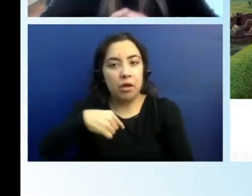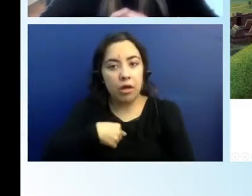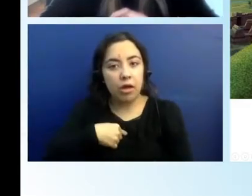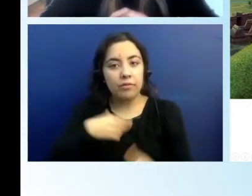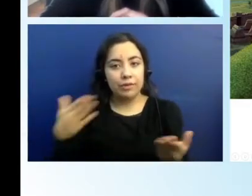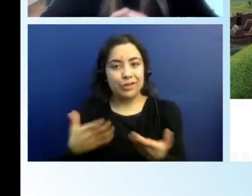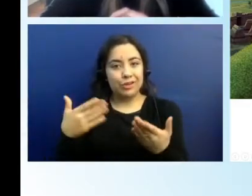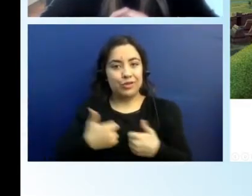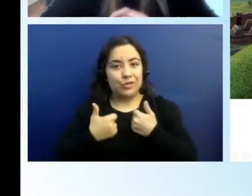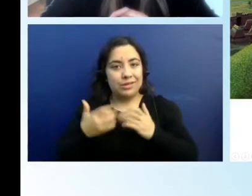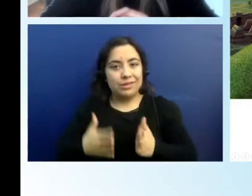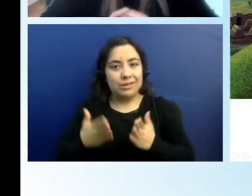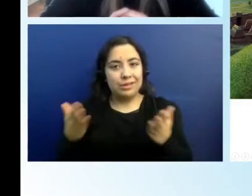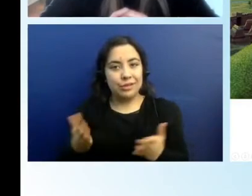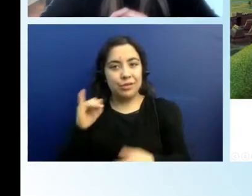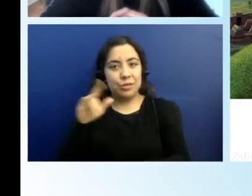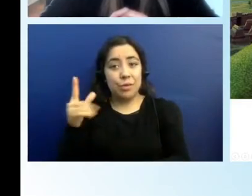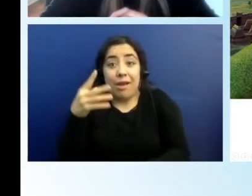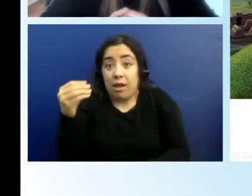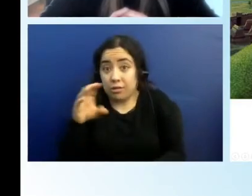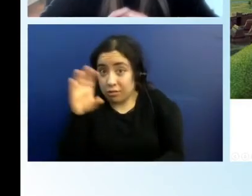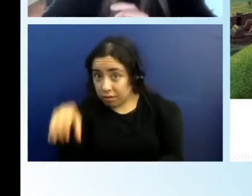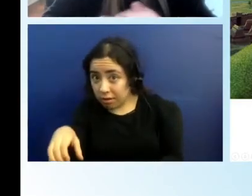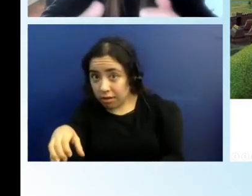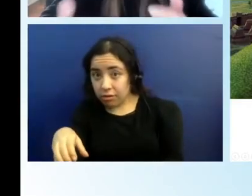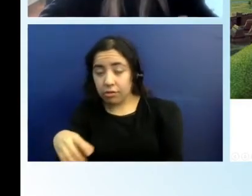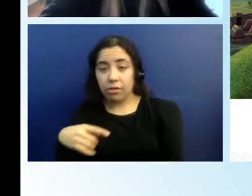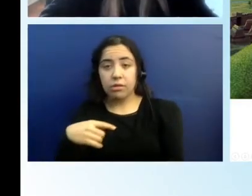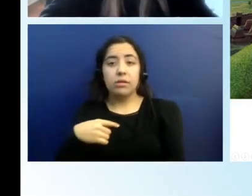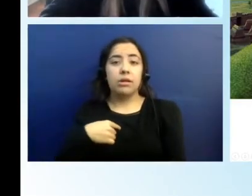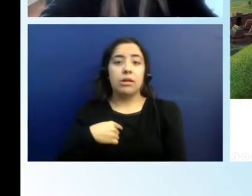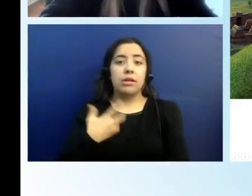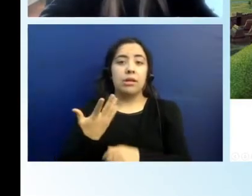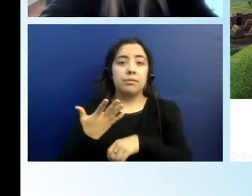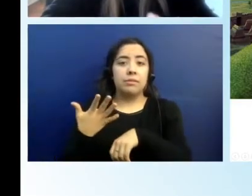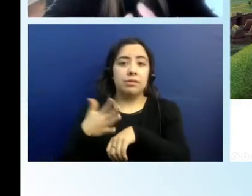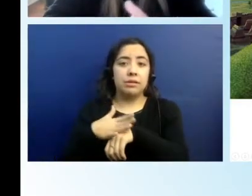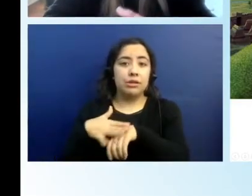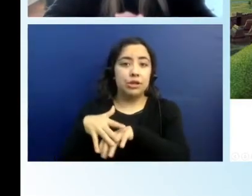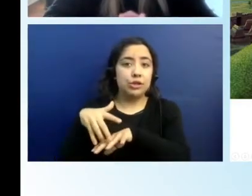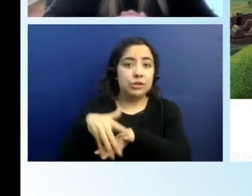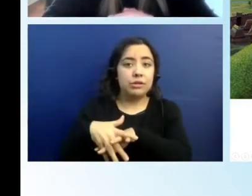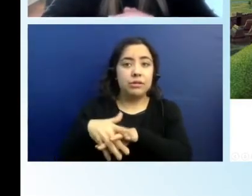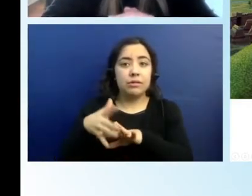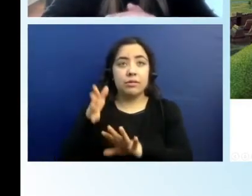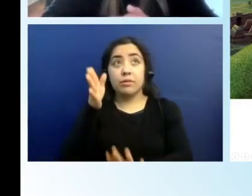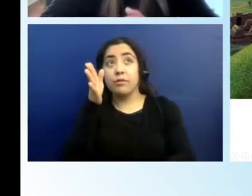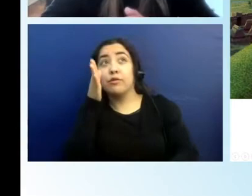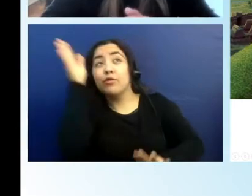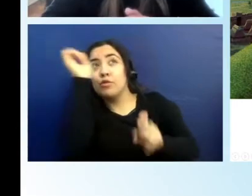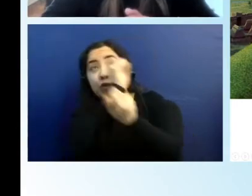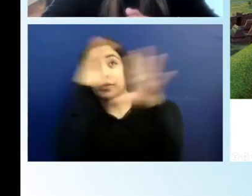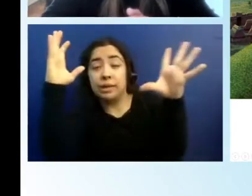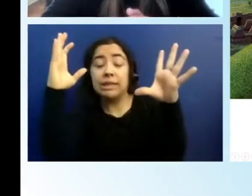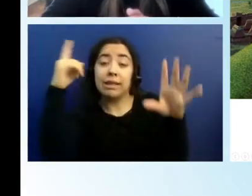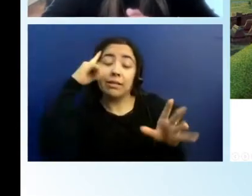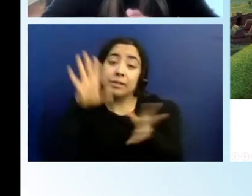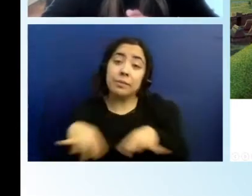and as an indigenous futurist, I think it's important for us to remember the